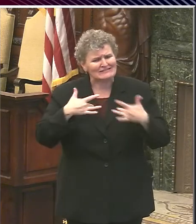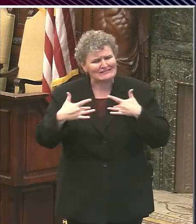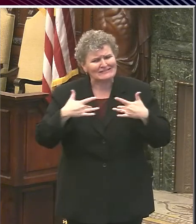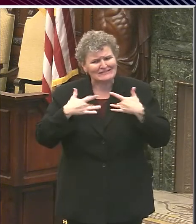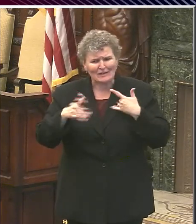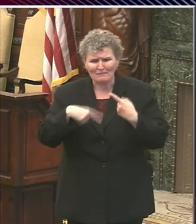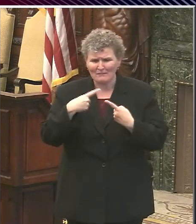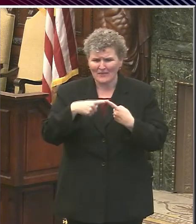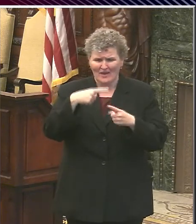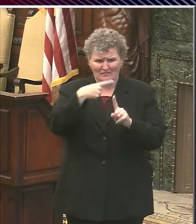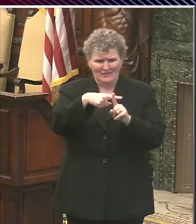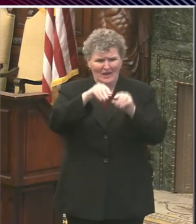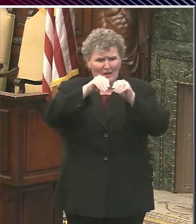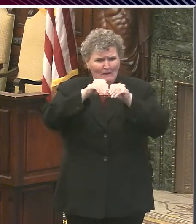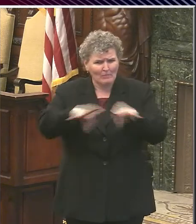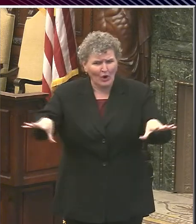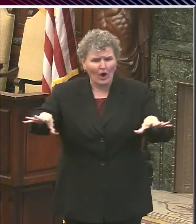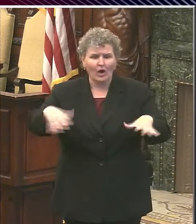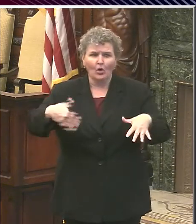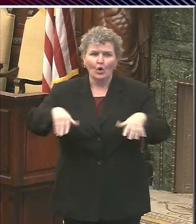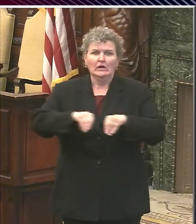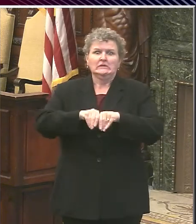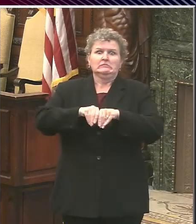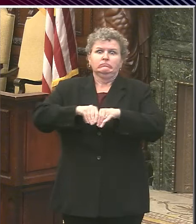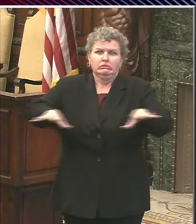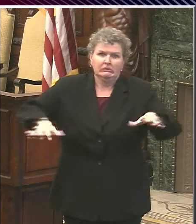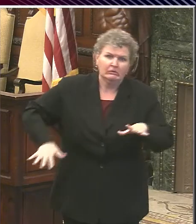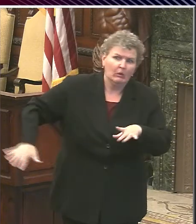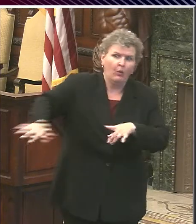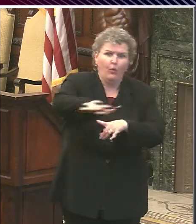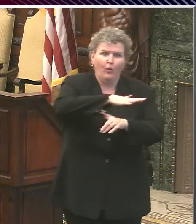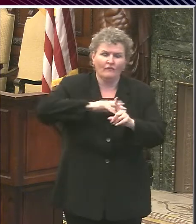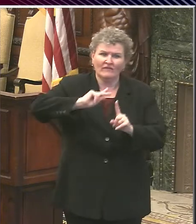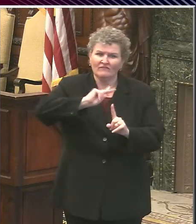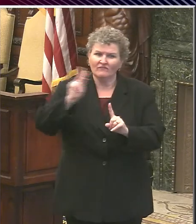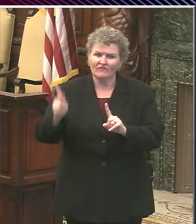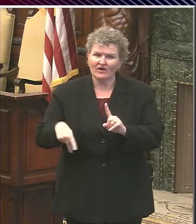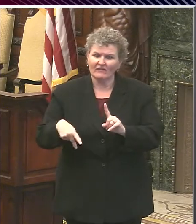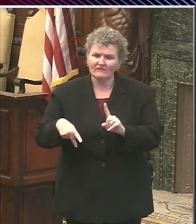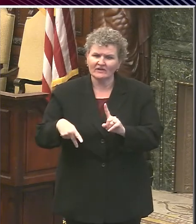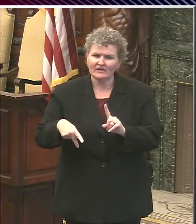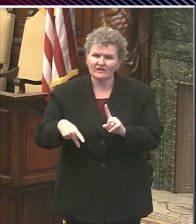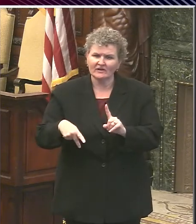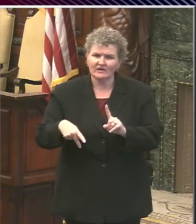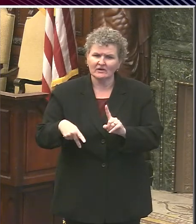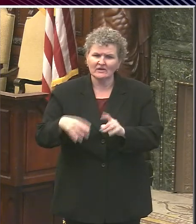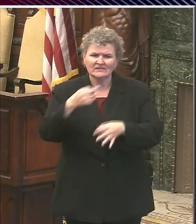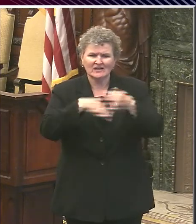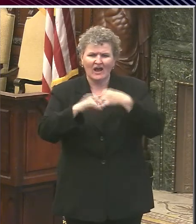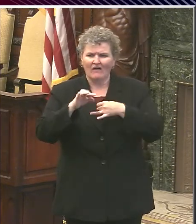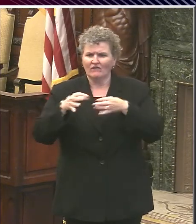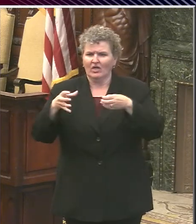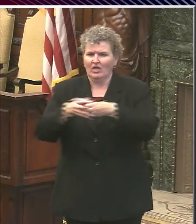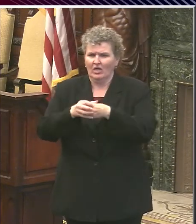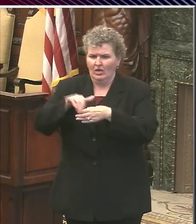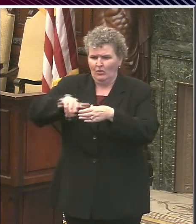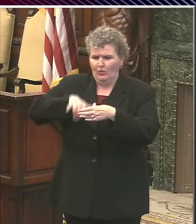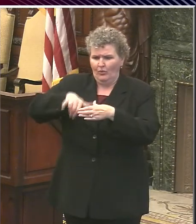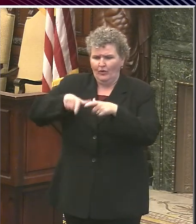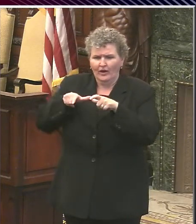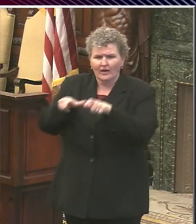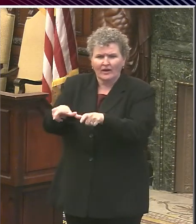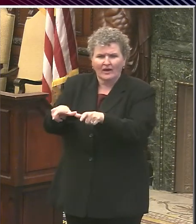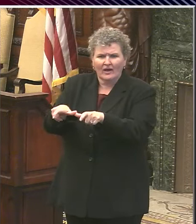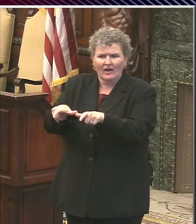Temple could spread into the rest of the population in Philadelphia rather than being isolated among the student population